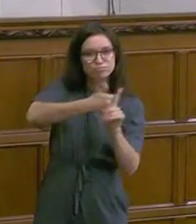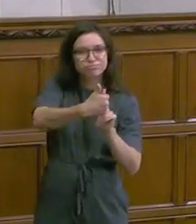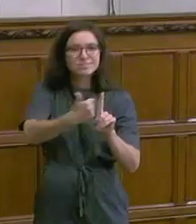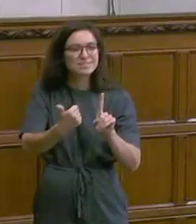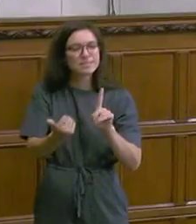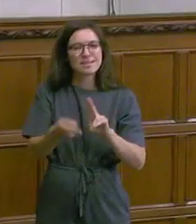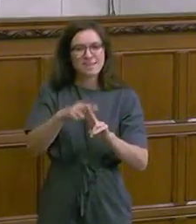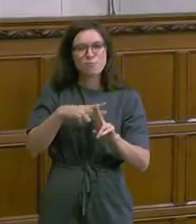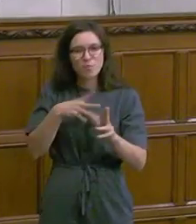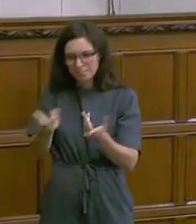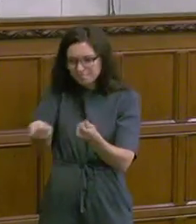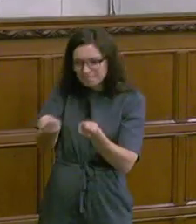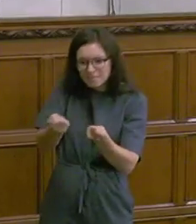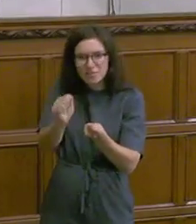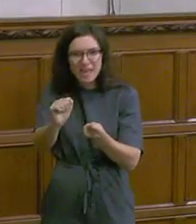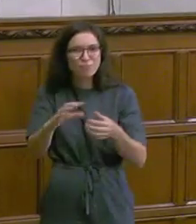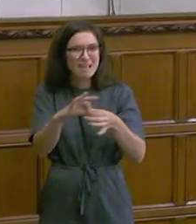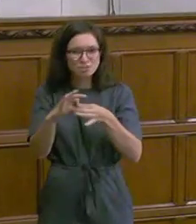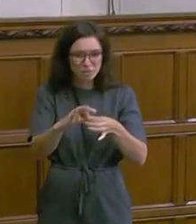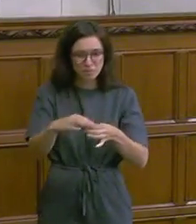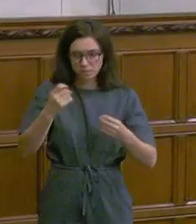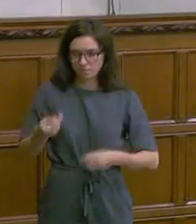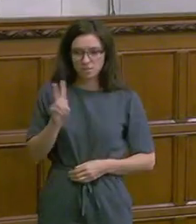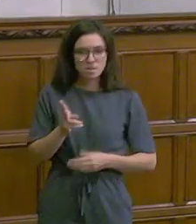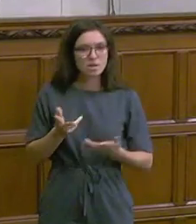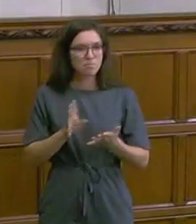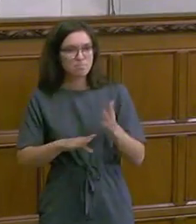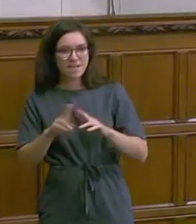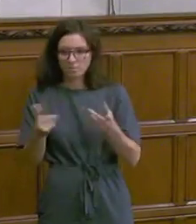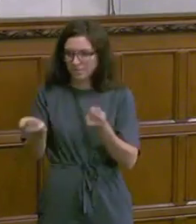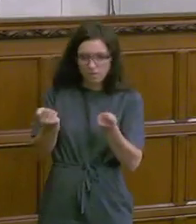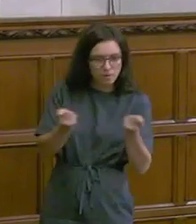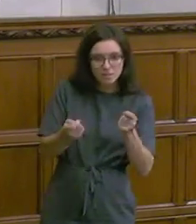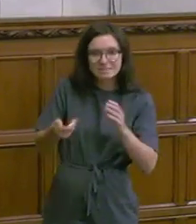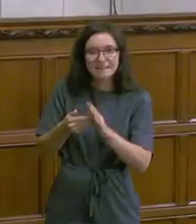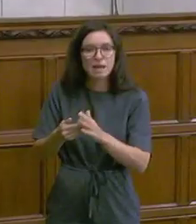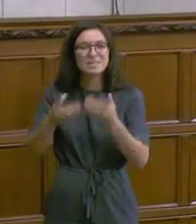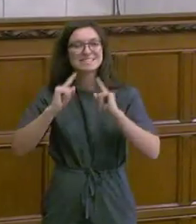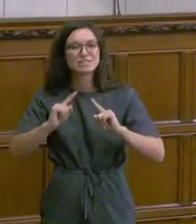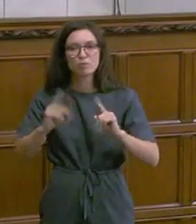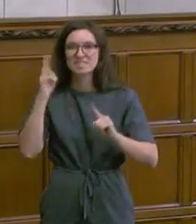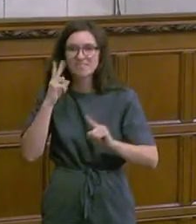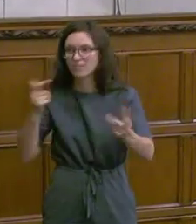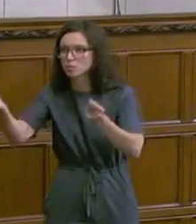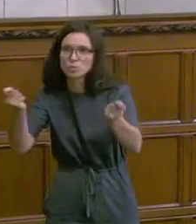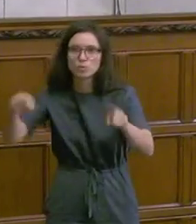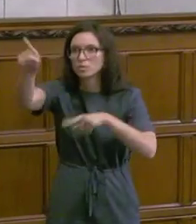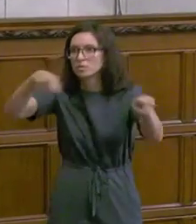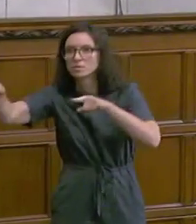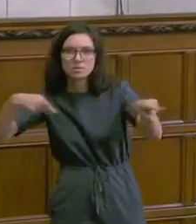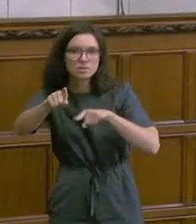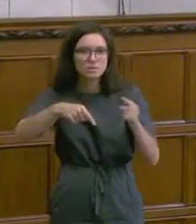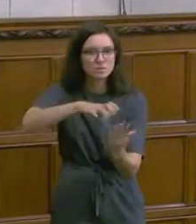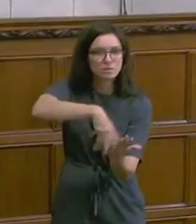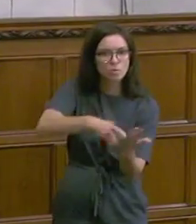to the extra increasing workload of the 2 full-time teachers of the deaf at the school. They're increasingly spending more time out of the